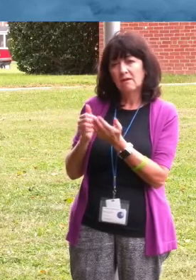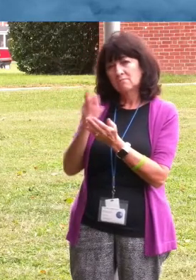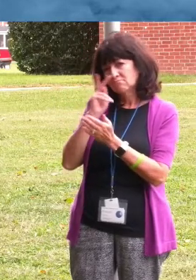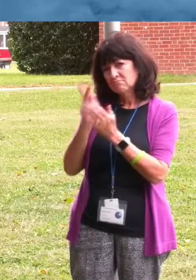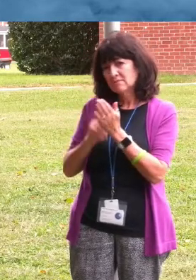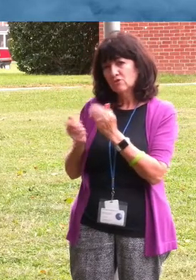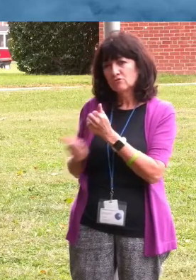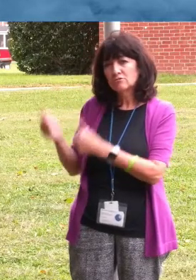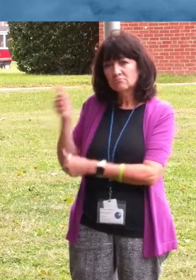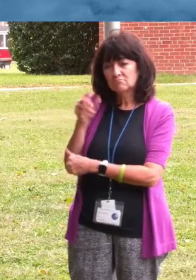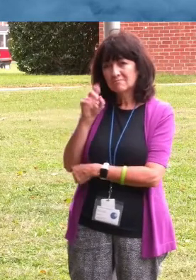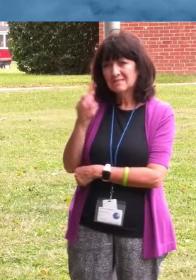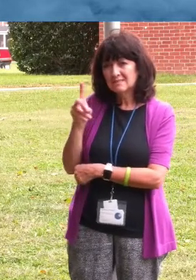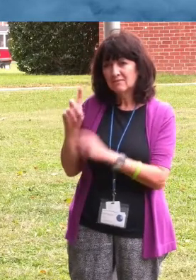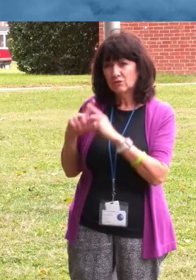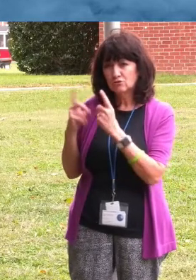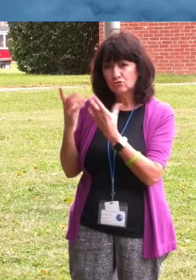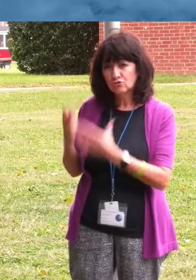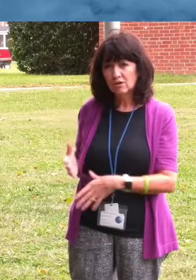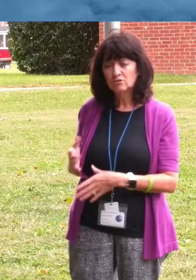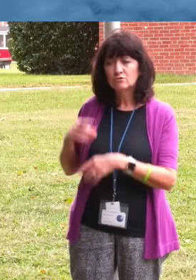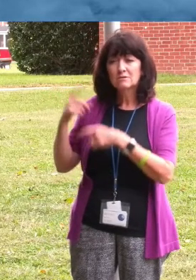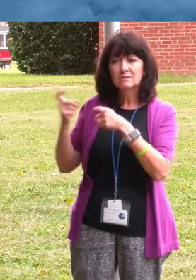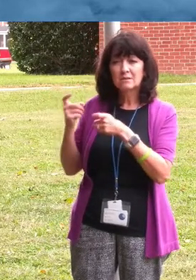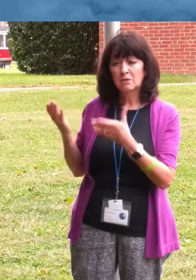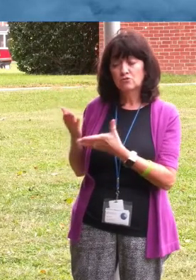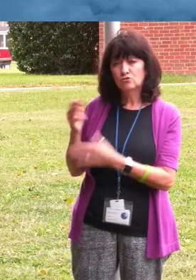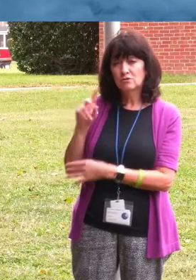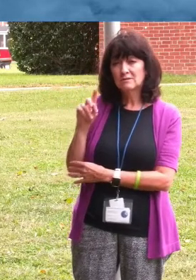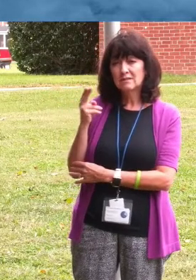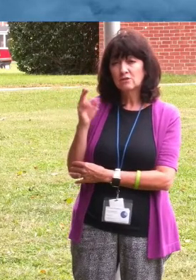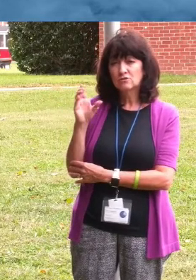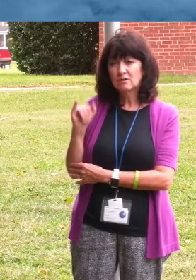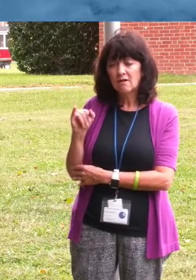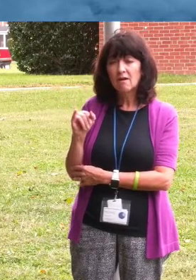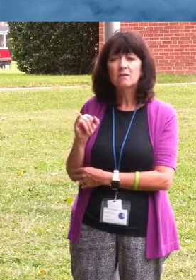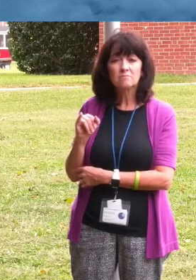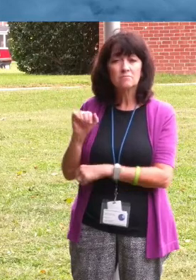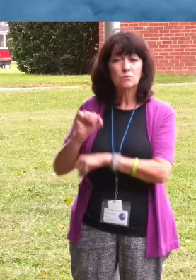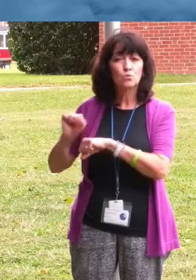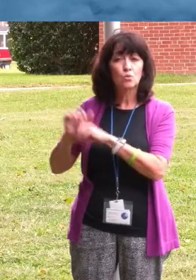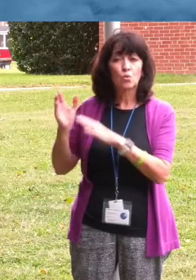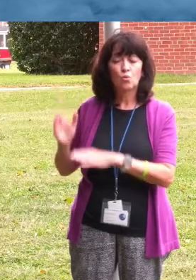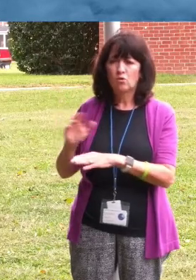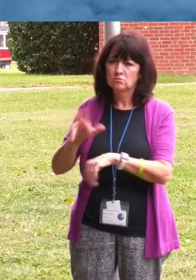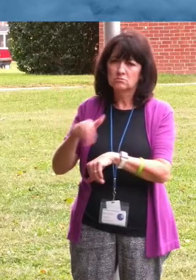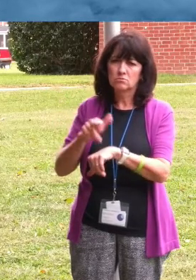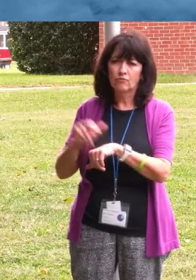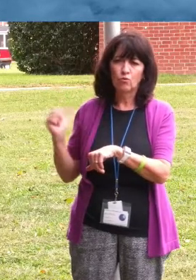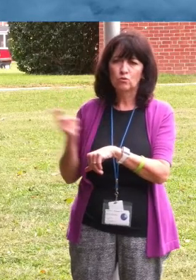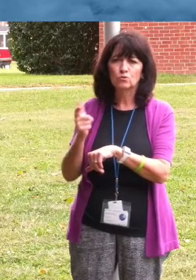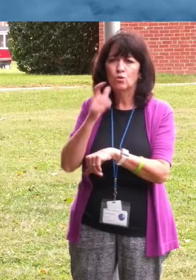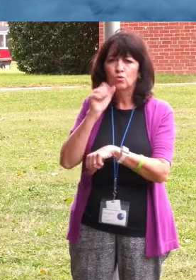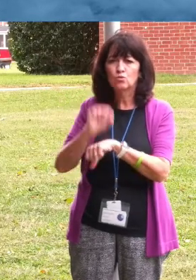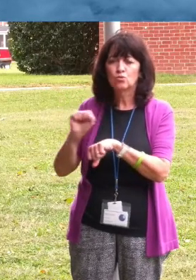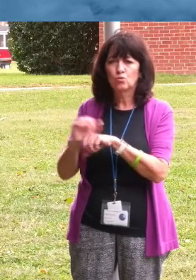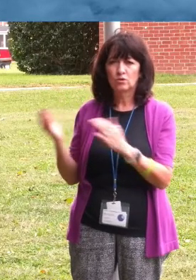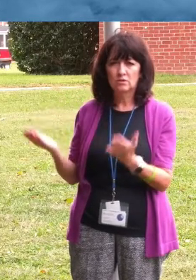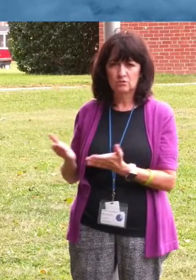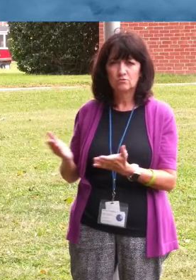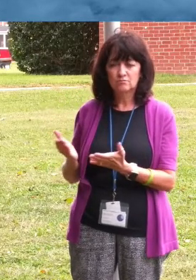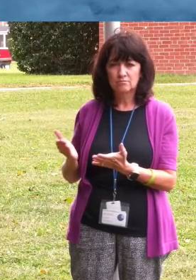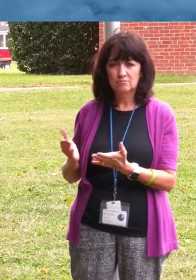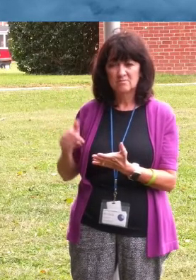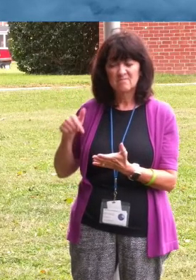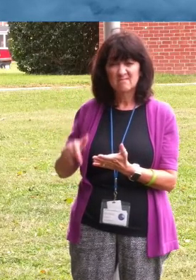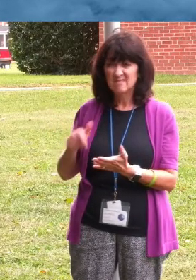Director, the management here at the DHCI, staff, and certainly all the employees here. This has been a